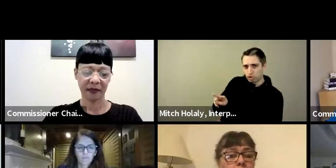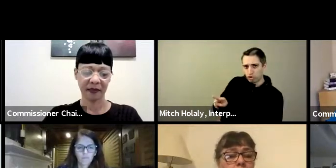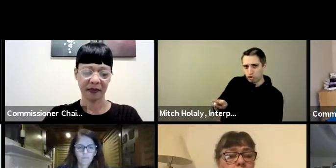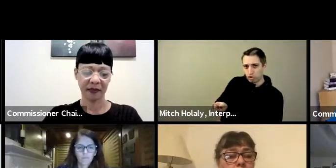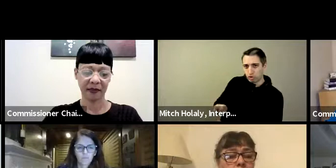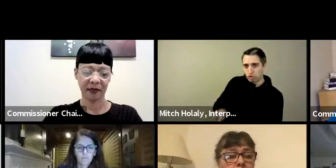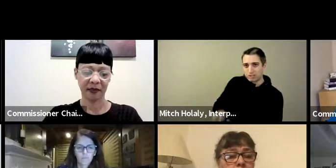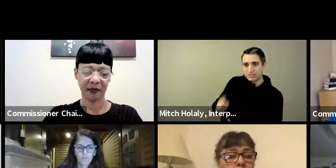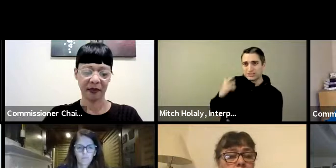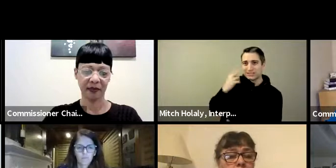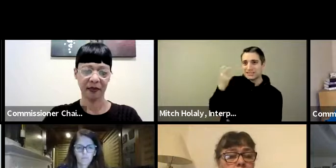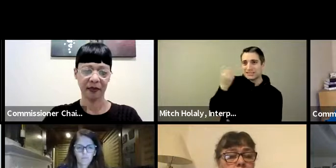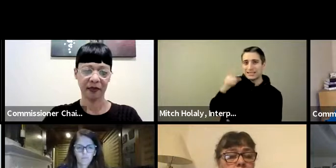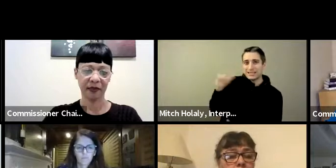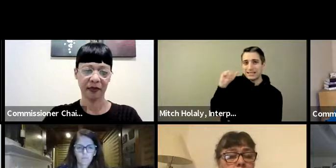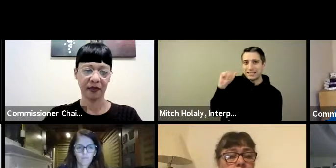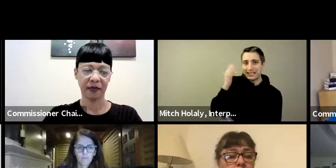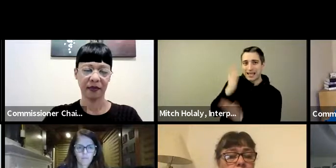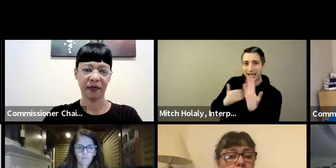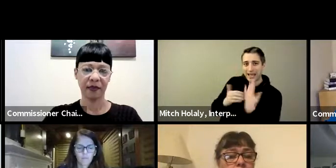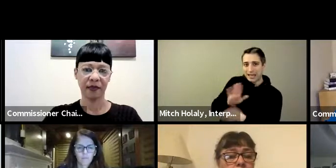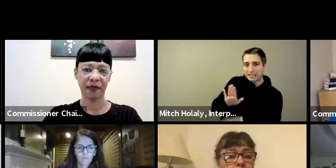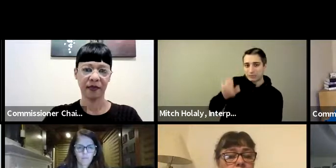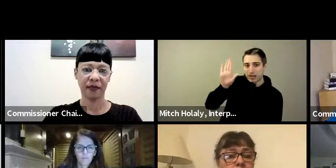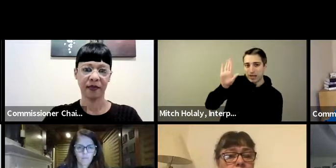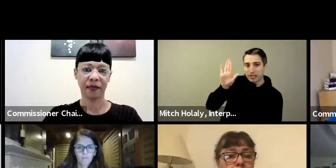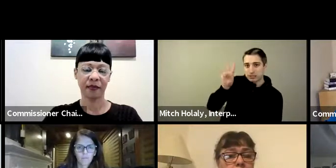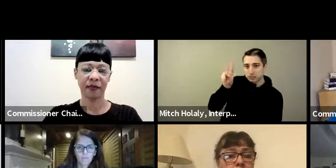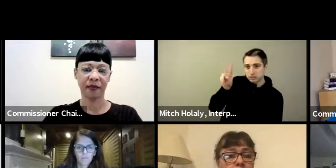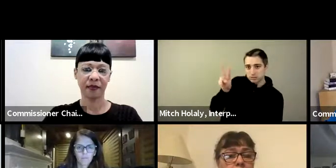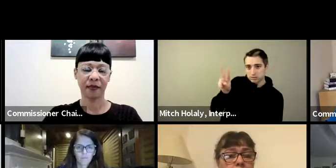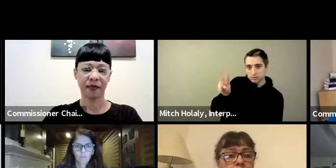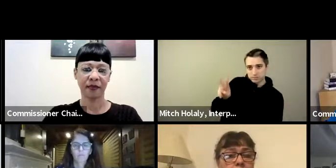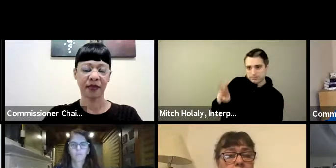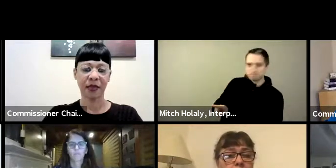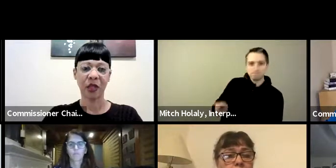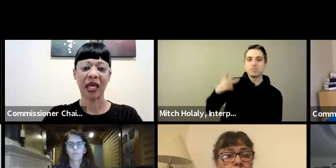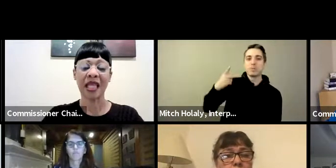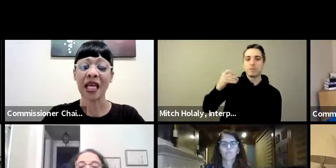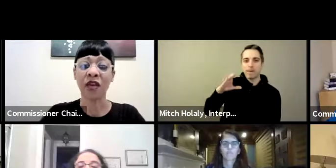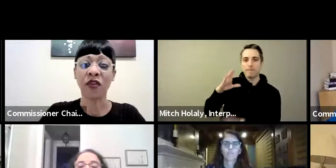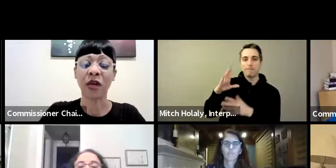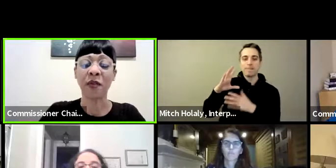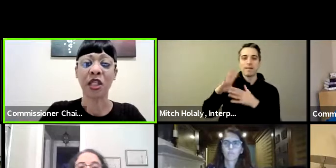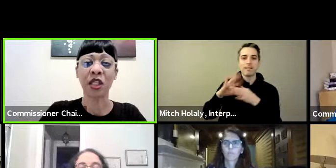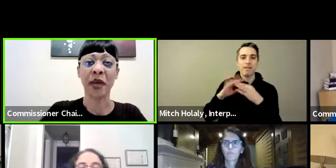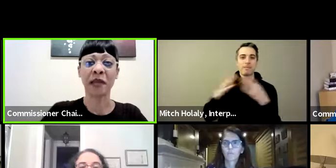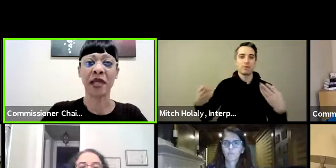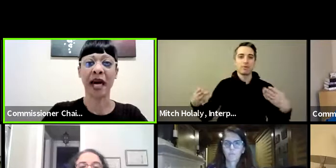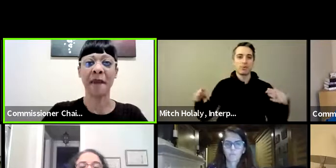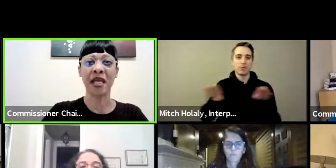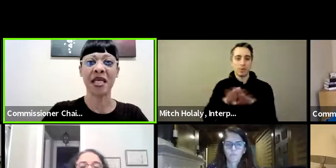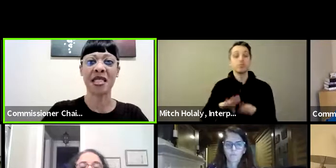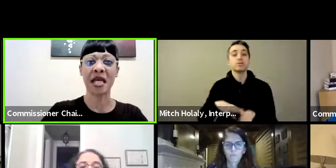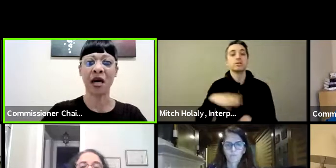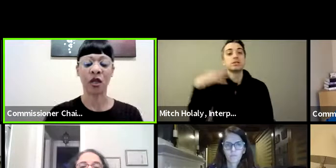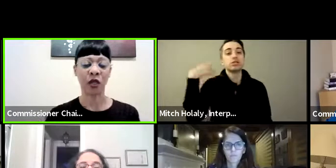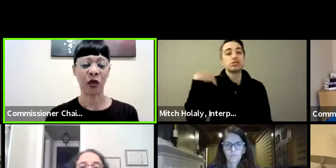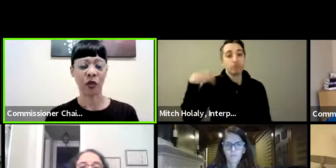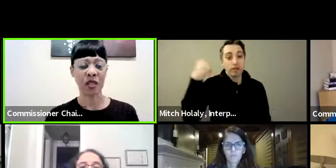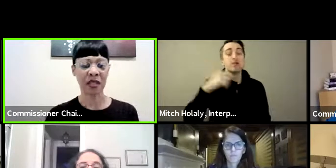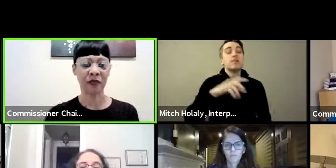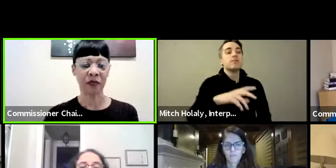any raised hands. And we are done with public comment. Okay, thank you very much. And public comment is